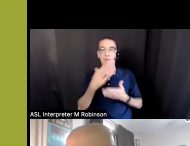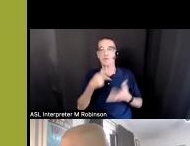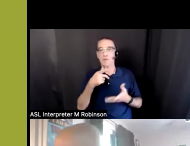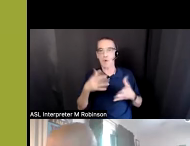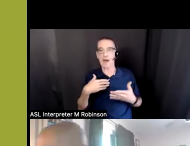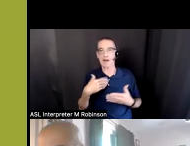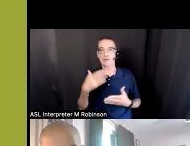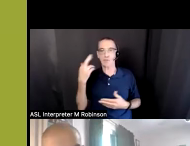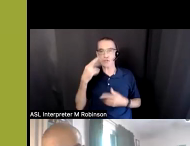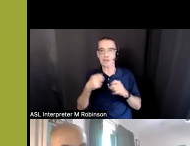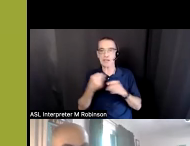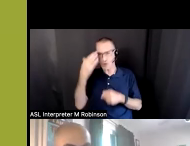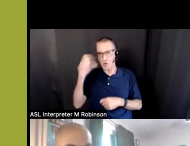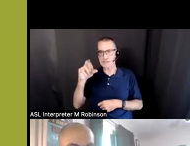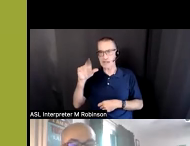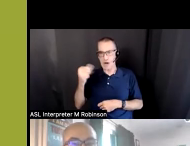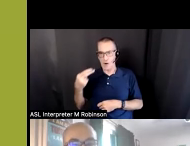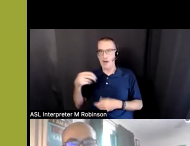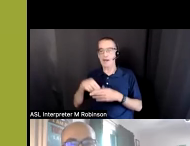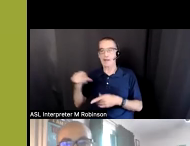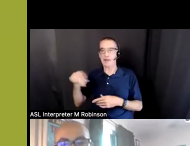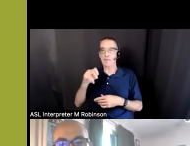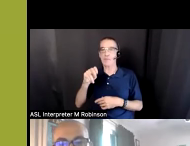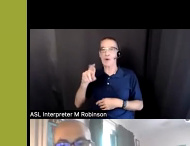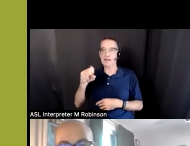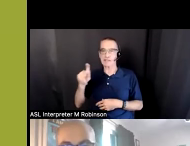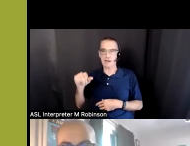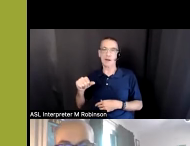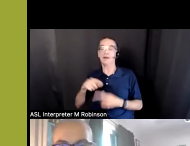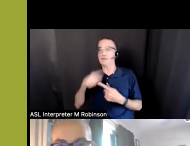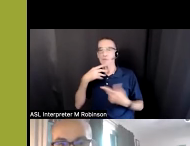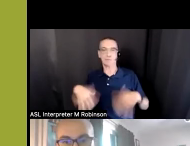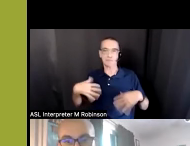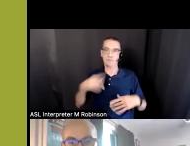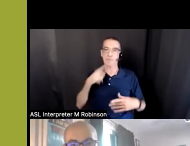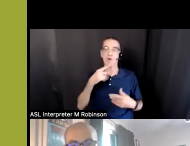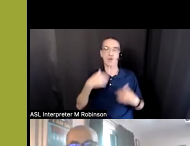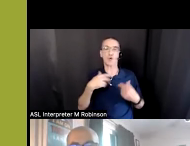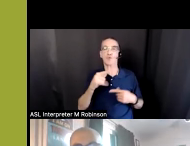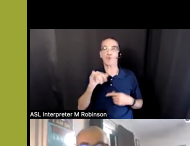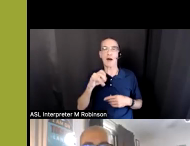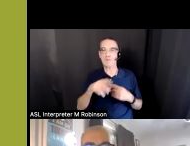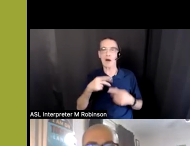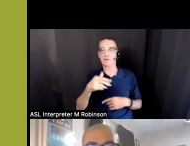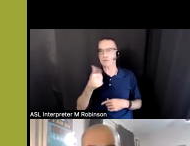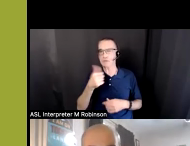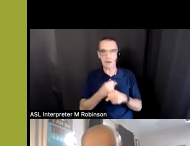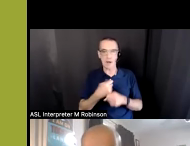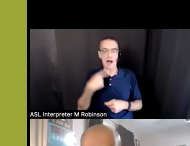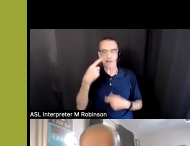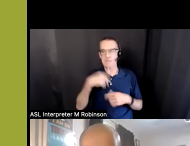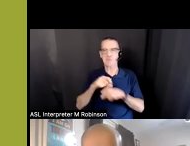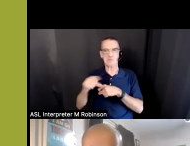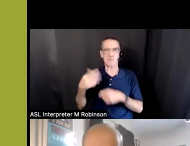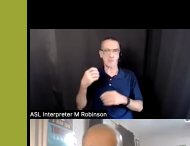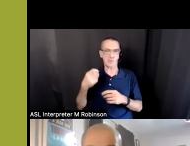reason maybe to get to know Sarah and their work in Nebraska, which is stellar. They've been with Youth Thrive for about a decade. And I just thought, let me send her a quick email